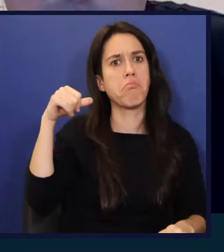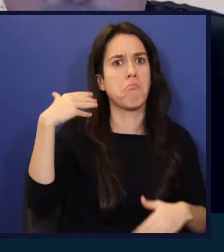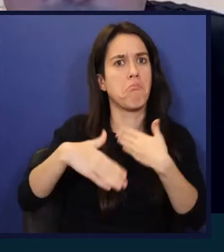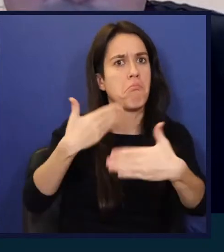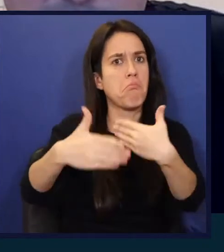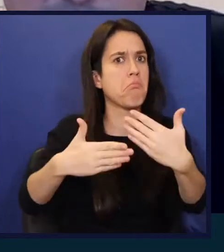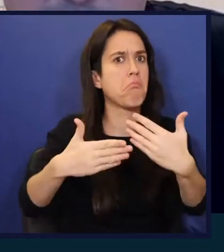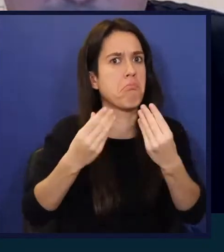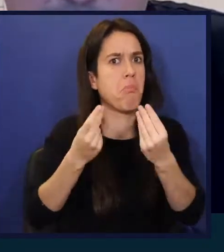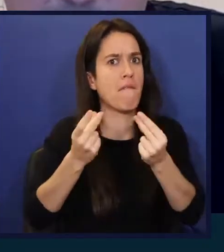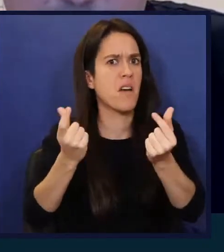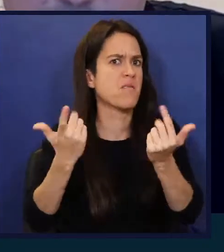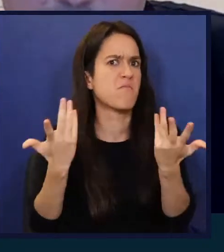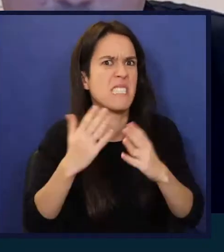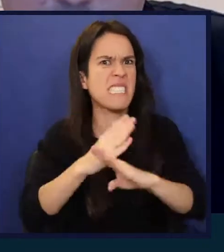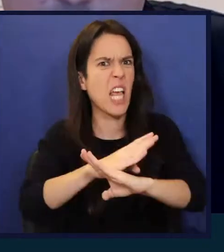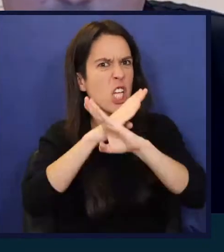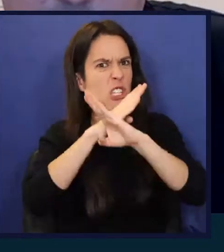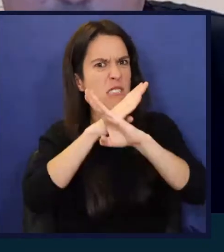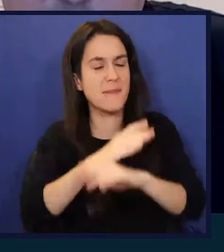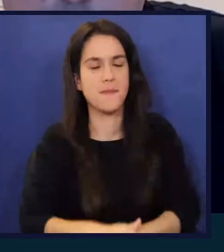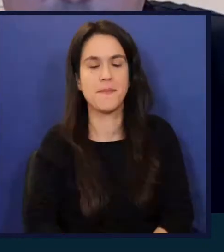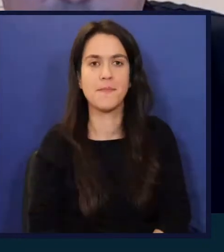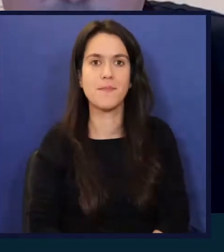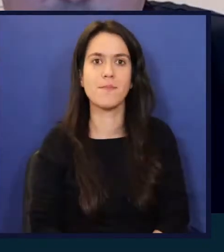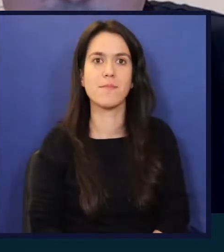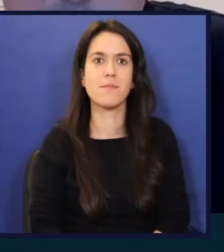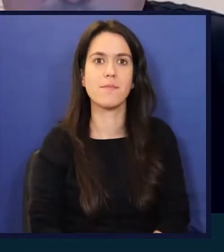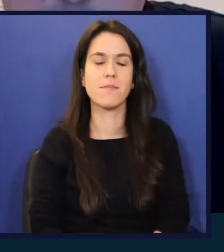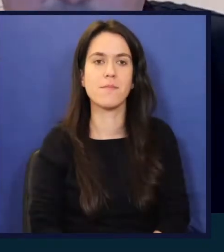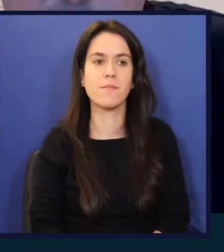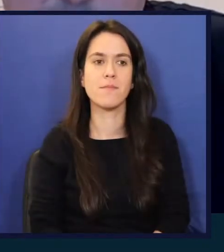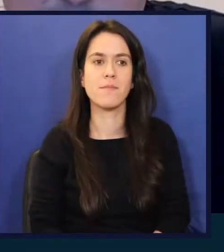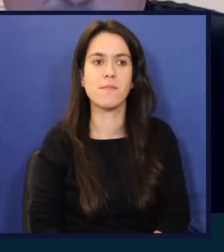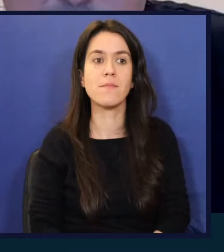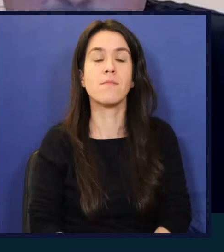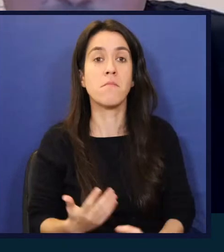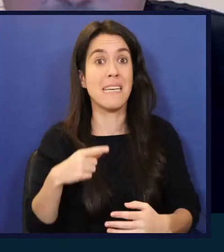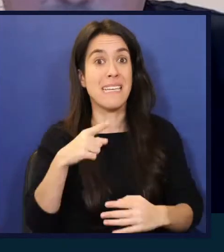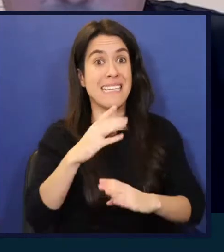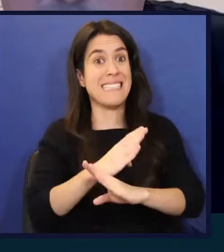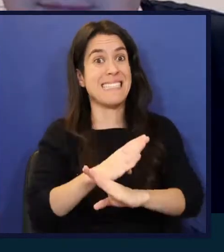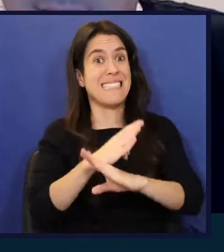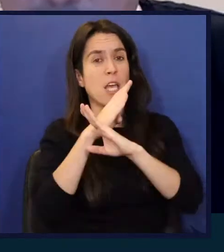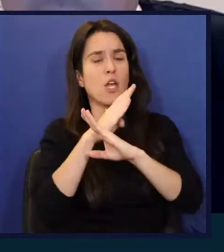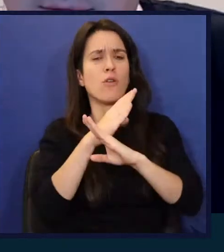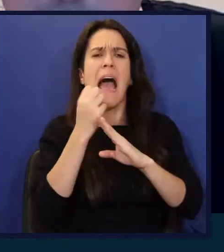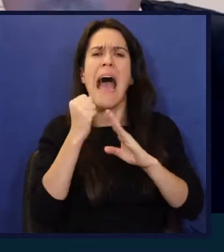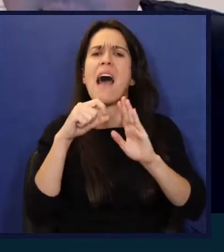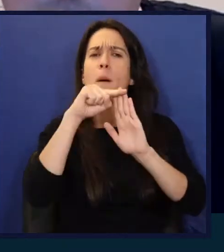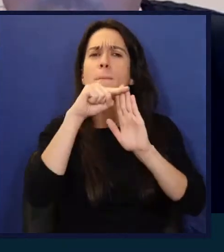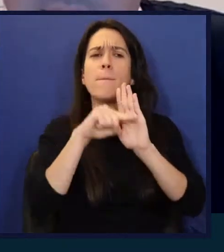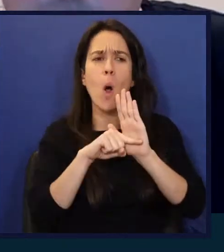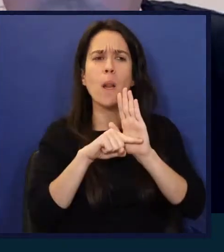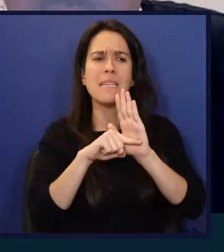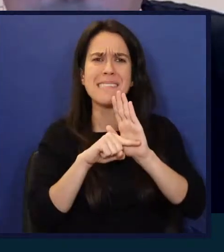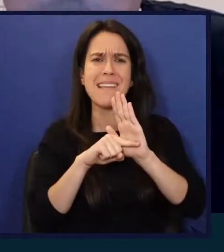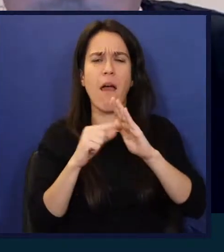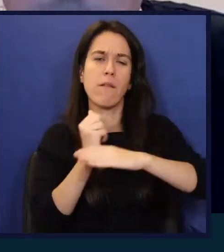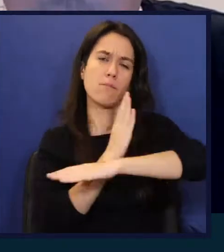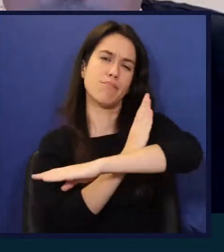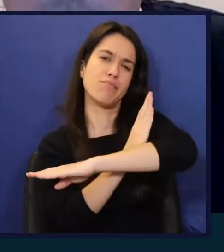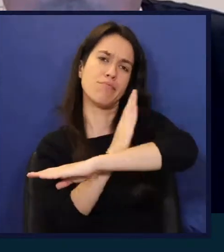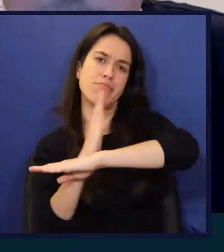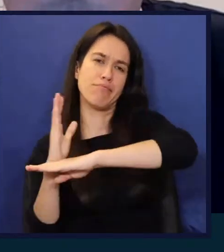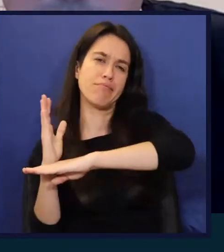environment? Yeah, so there is a toggle, but in addition, there are a set of policies that the administrator